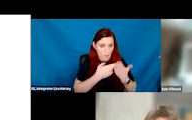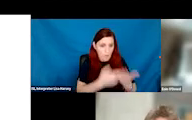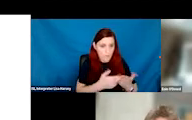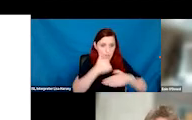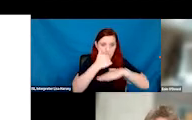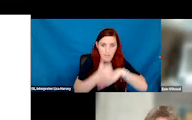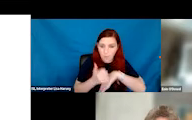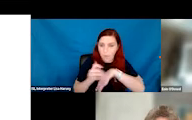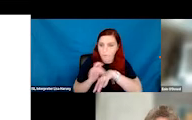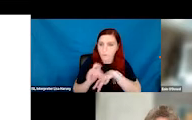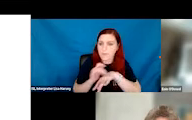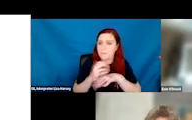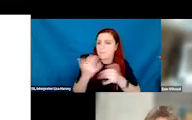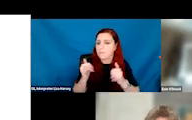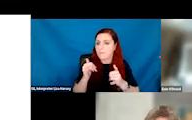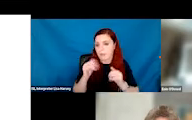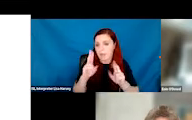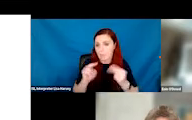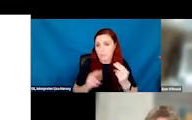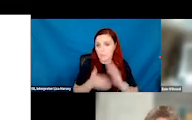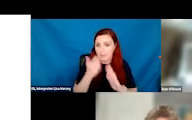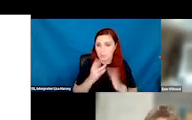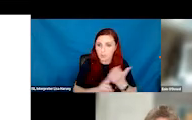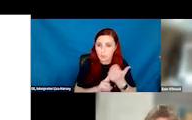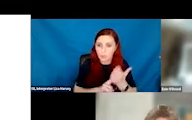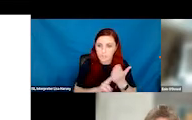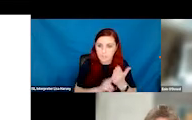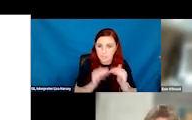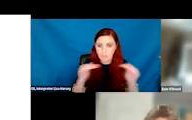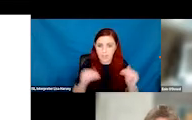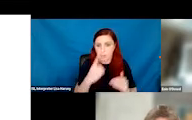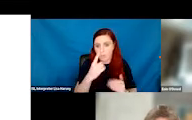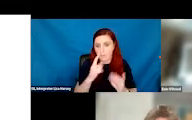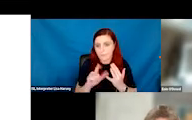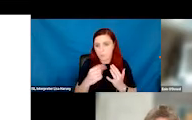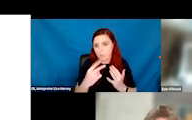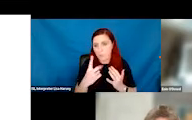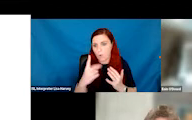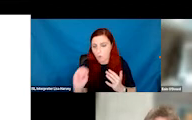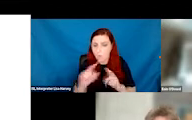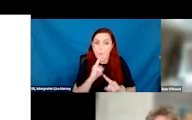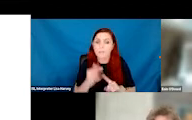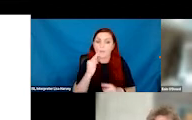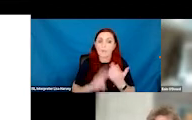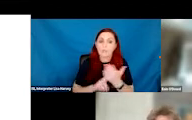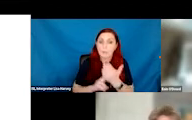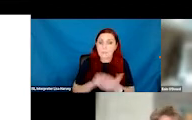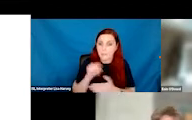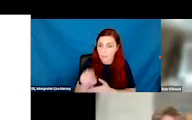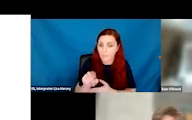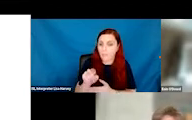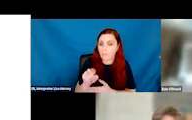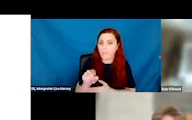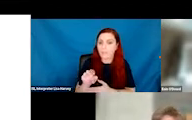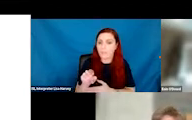be perhaps built upon using a standard like 17210. But in using them, a building